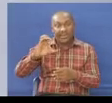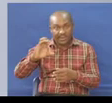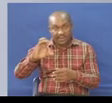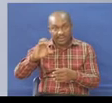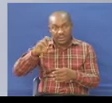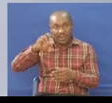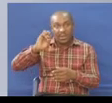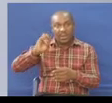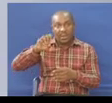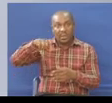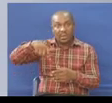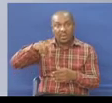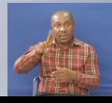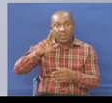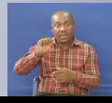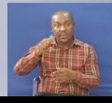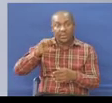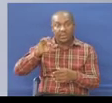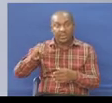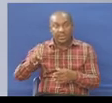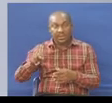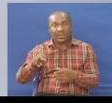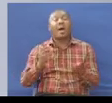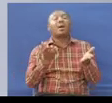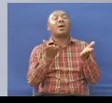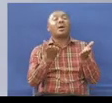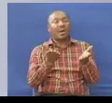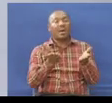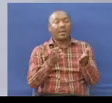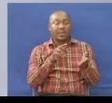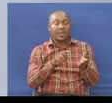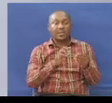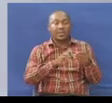equation which can be written is the equation